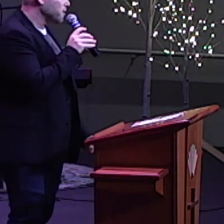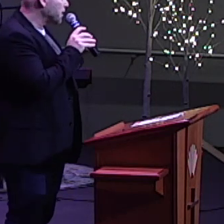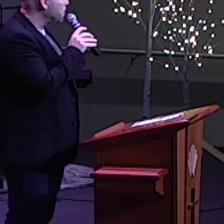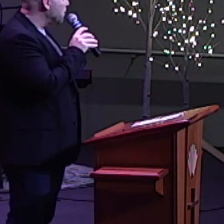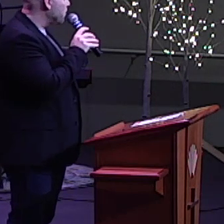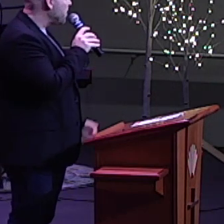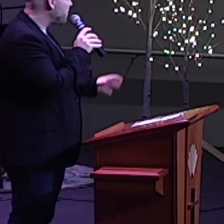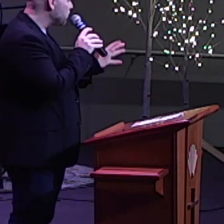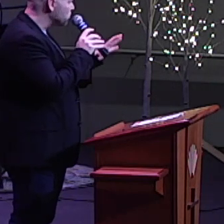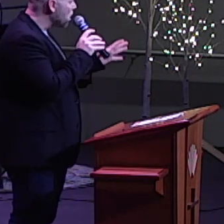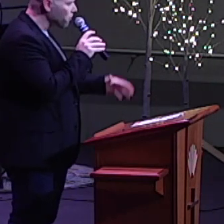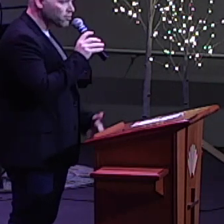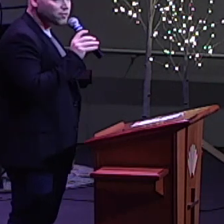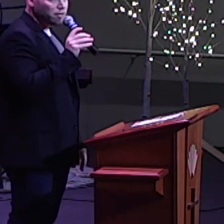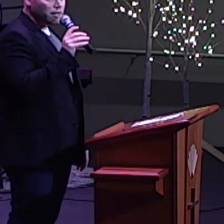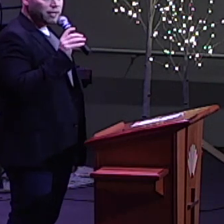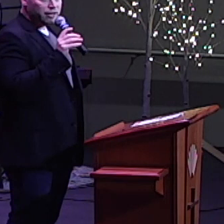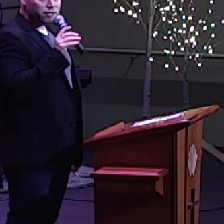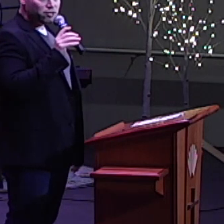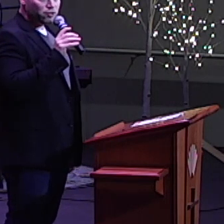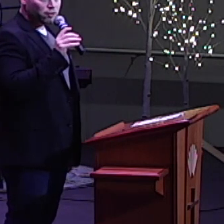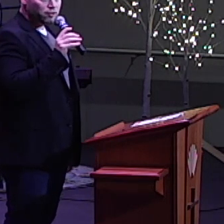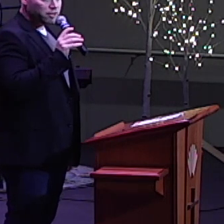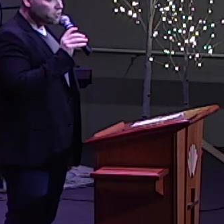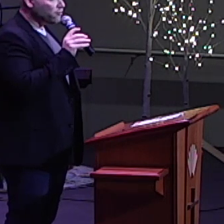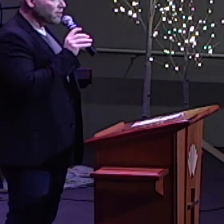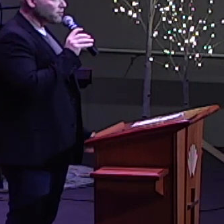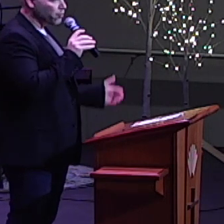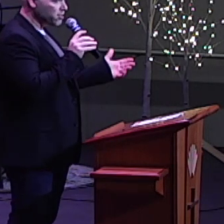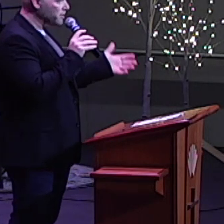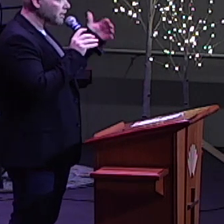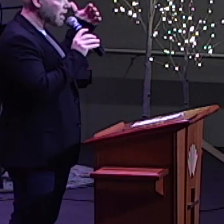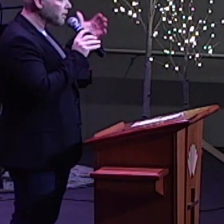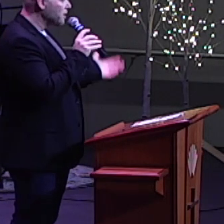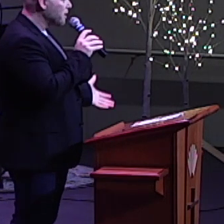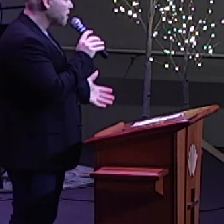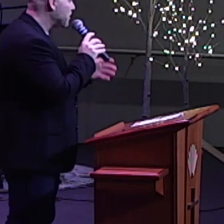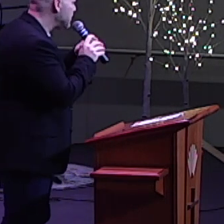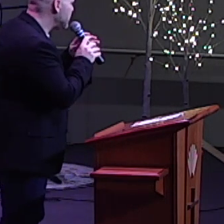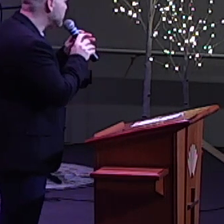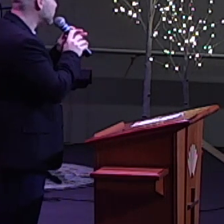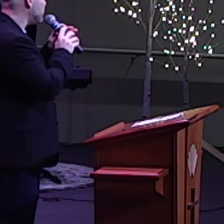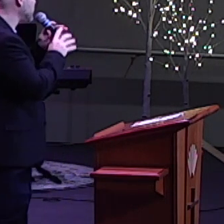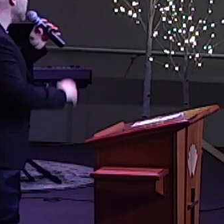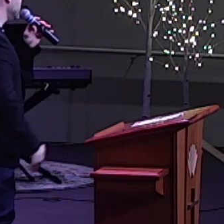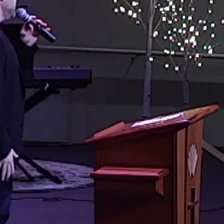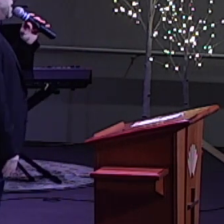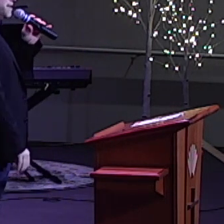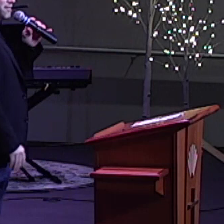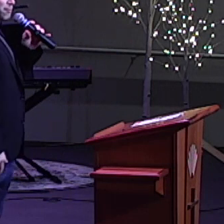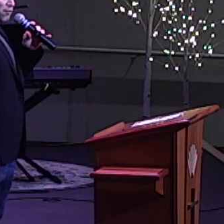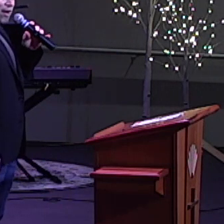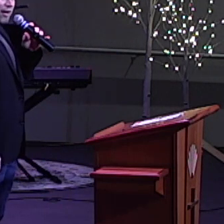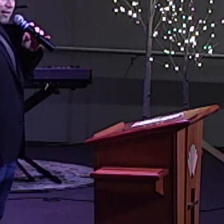extra that came in, about $5,000 in additional funds. So praise be to God that he is the sustainer